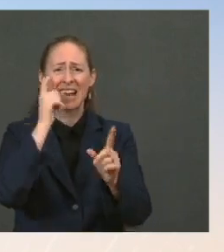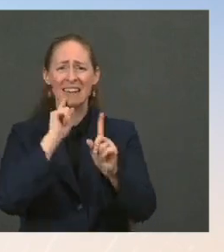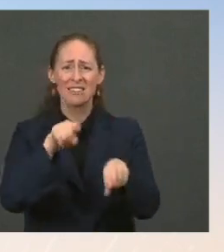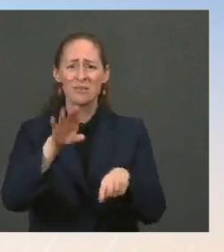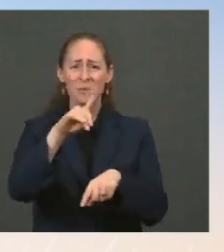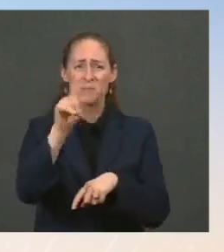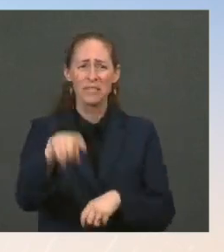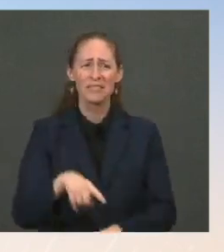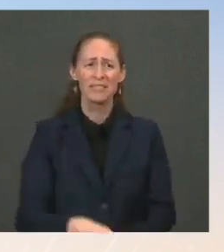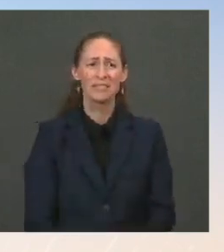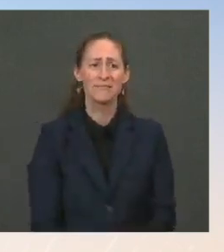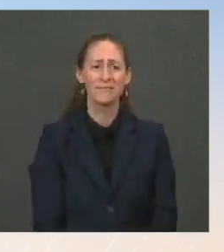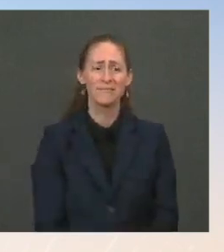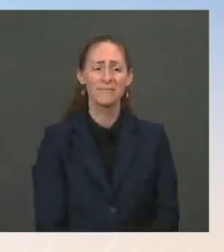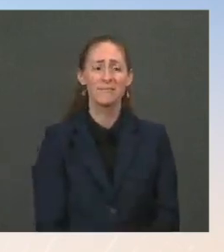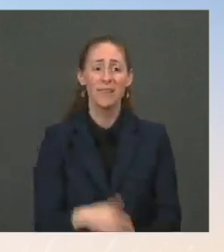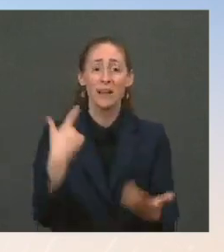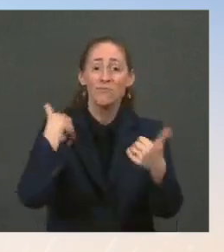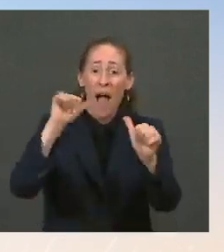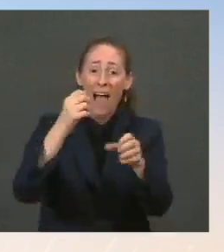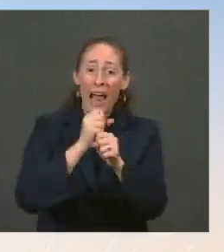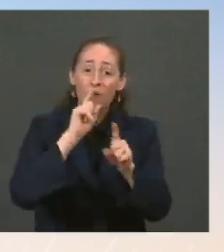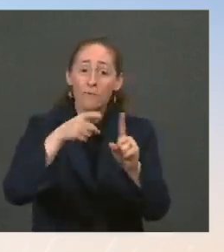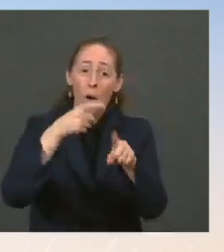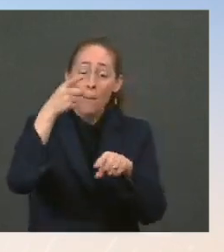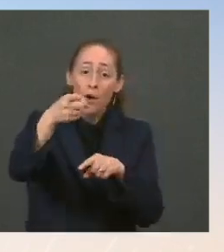answer from you. I mean, it's not a legitimate question.